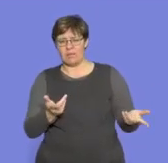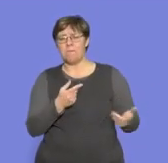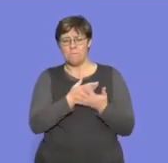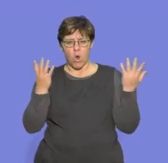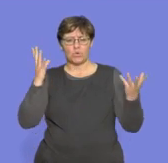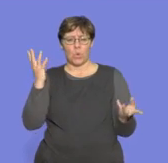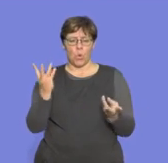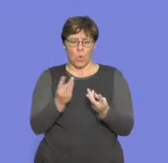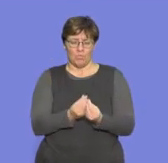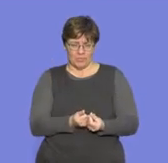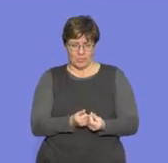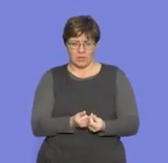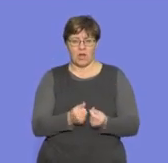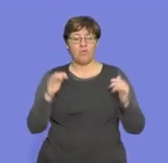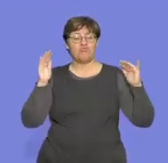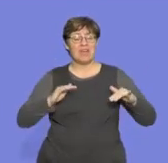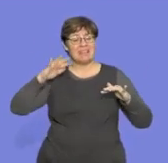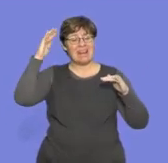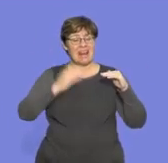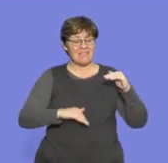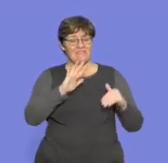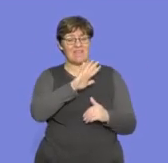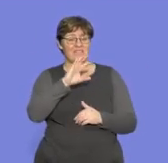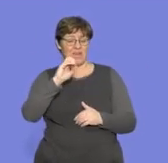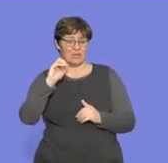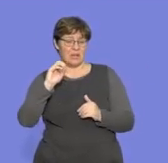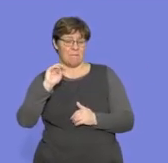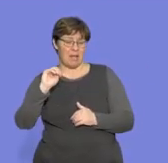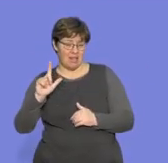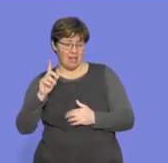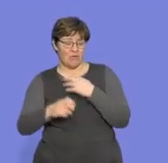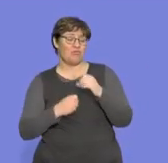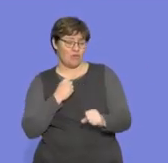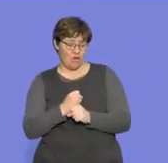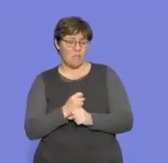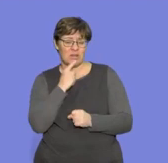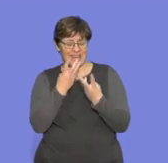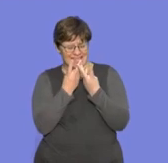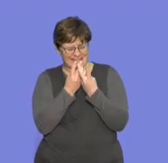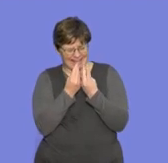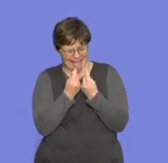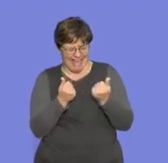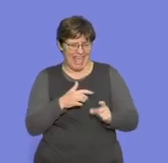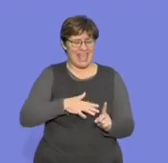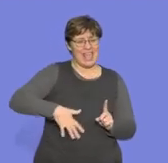than 500 millimeters a year, often experiencing drought. Summers have extremely high temperatures,